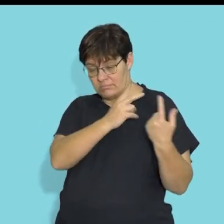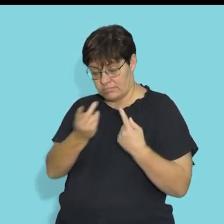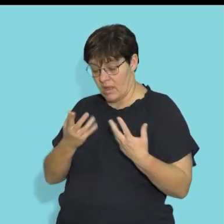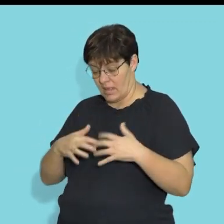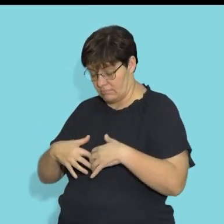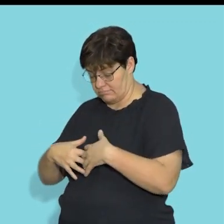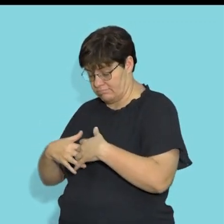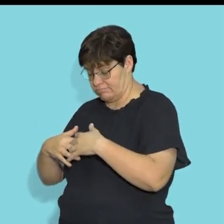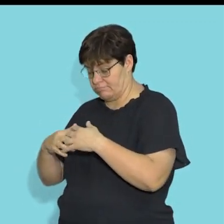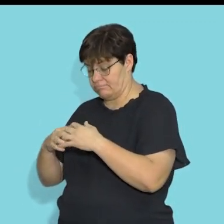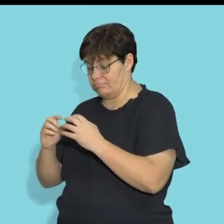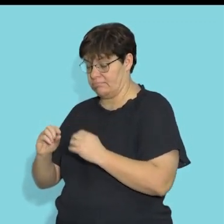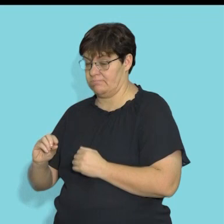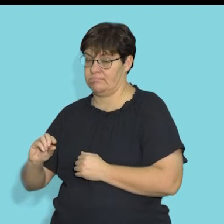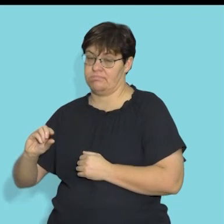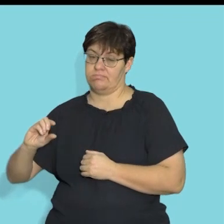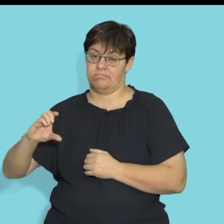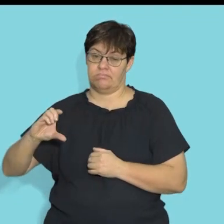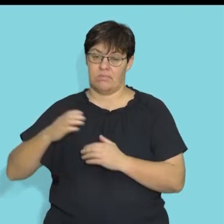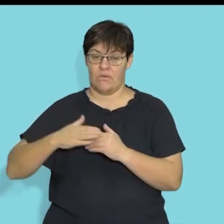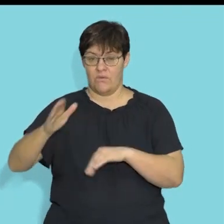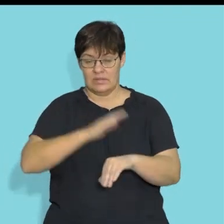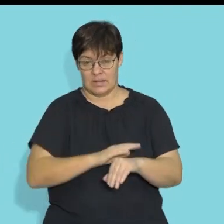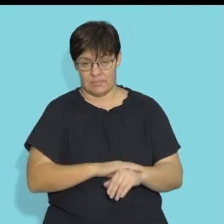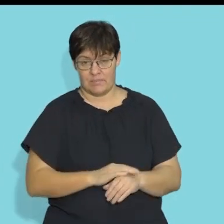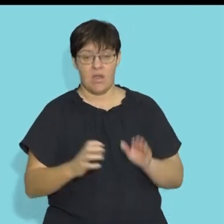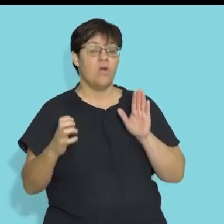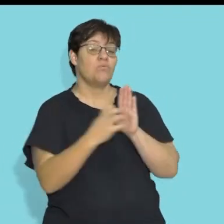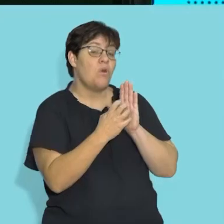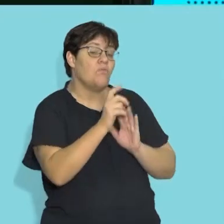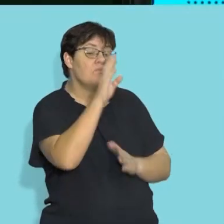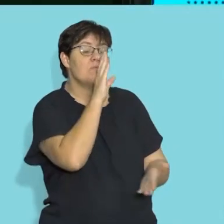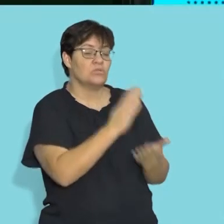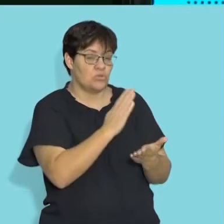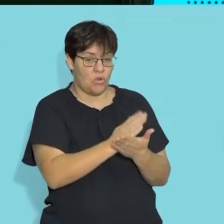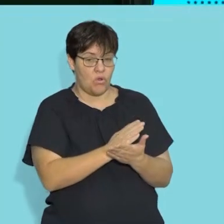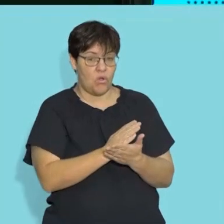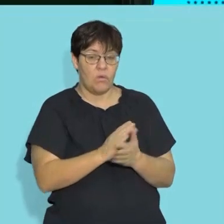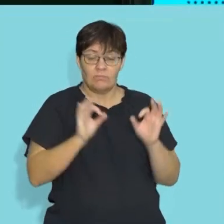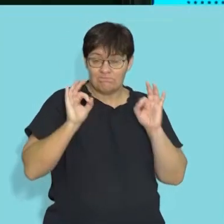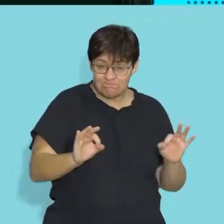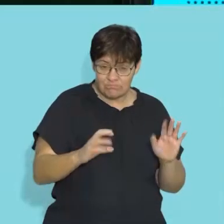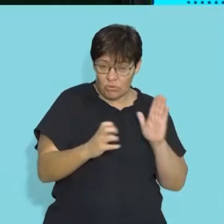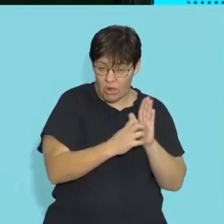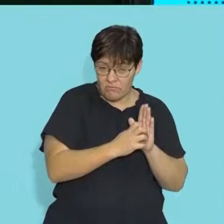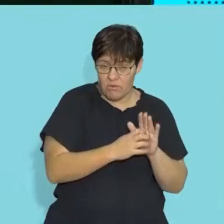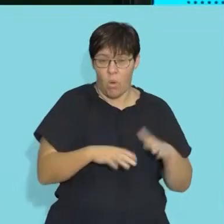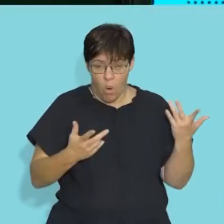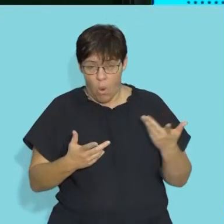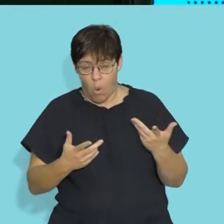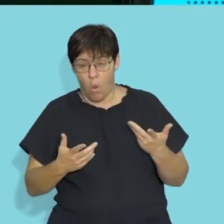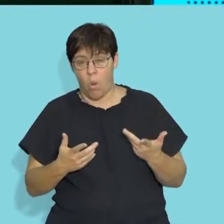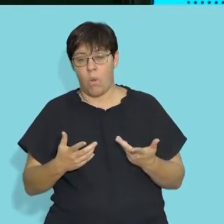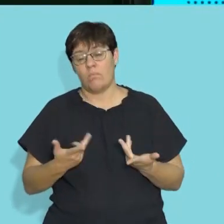Please make sure that you look at, when you get a graph, you must make sure, is it a rate graph or is it a concentration